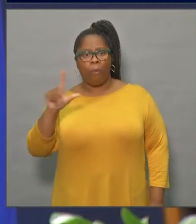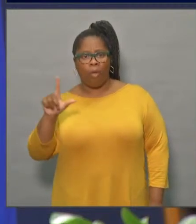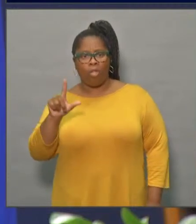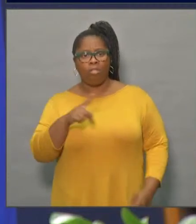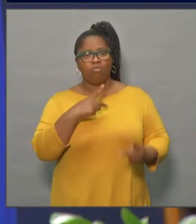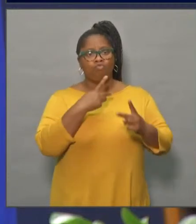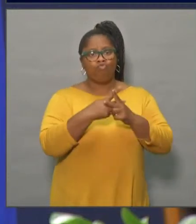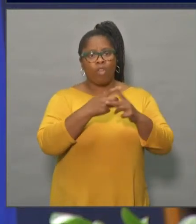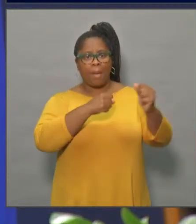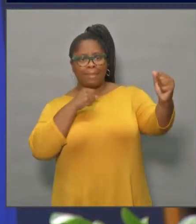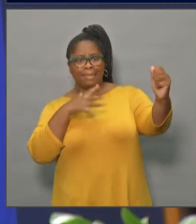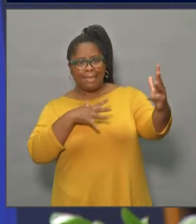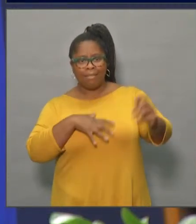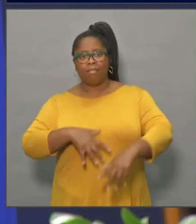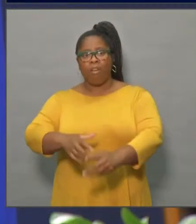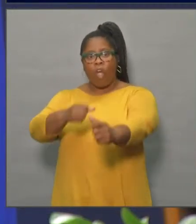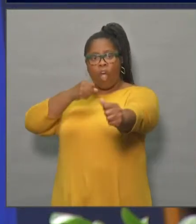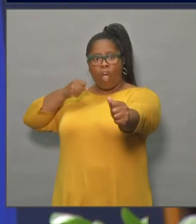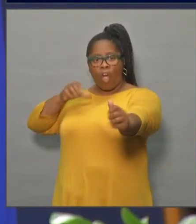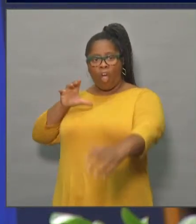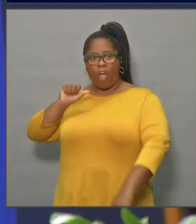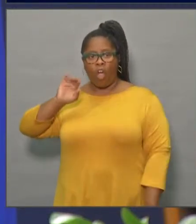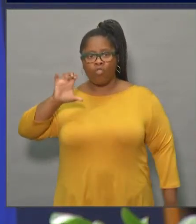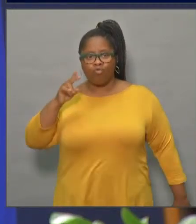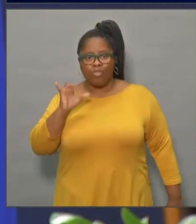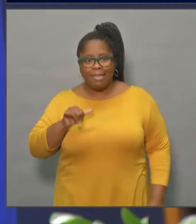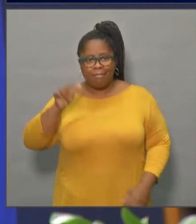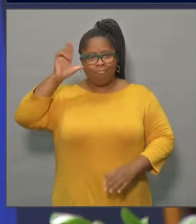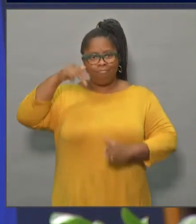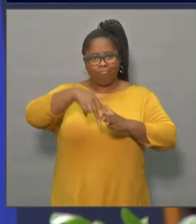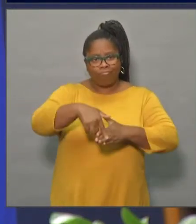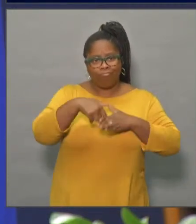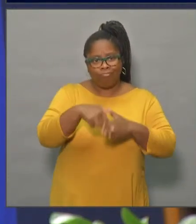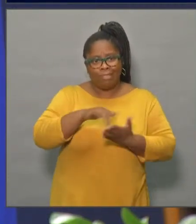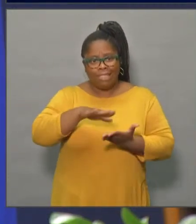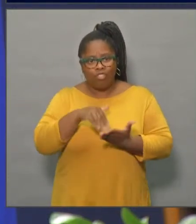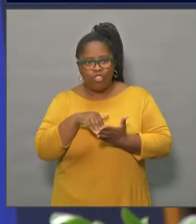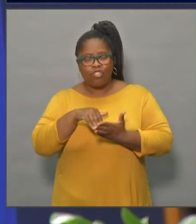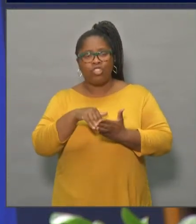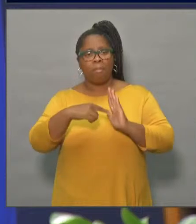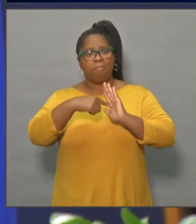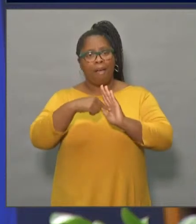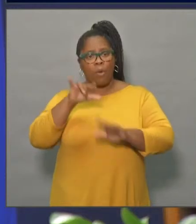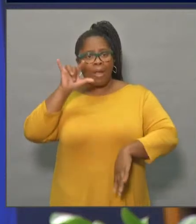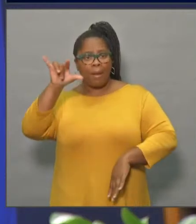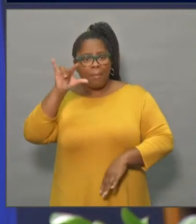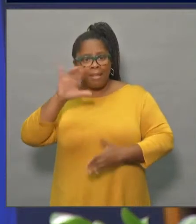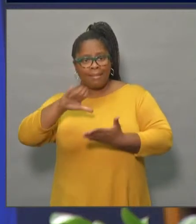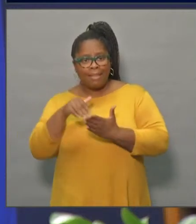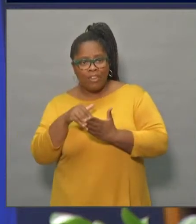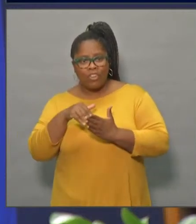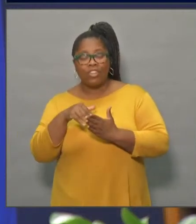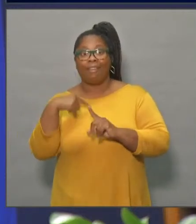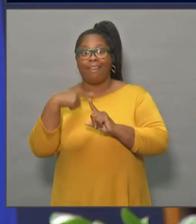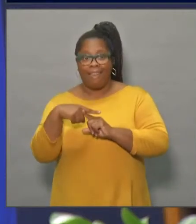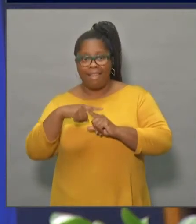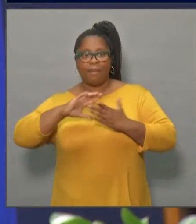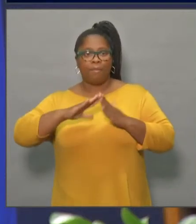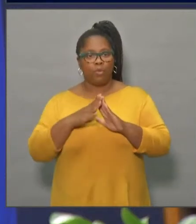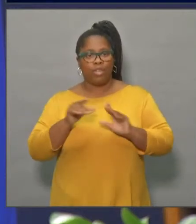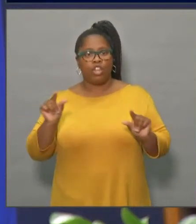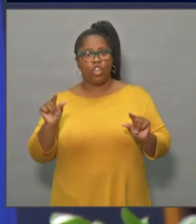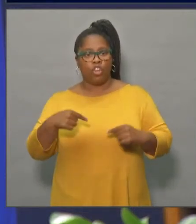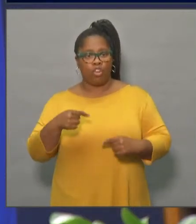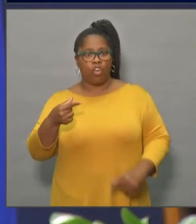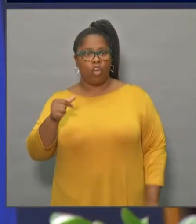archery, shooting ranges, equestrian centers, model airplane areas, and community gardens. Additionally,